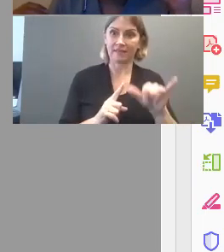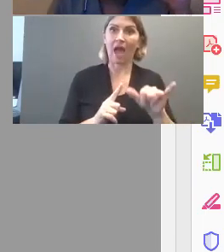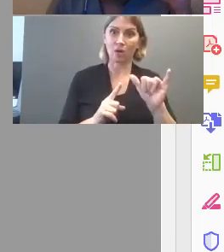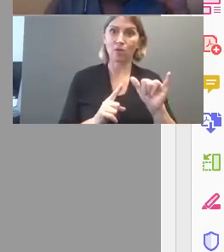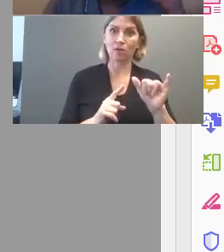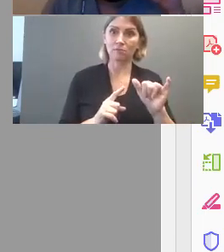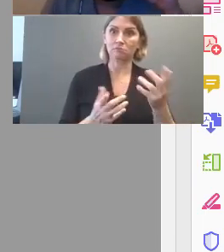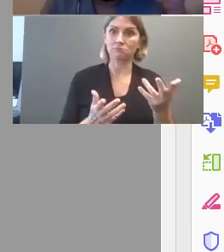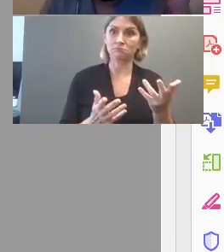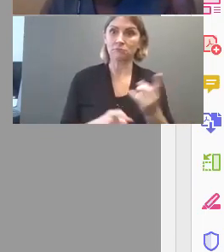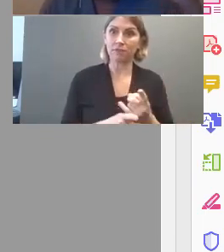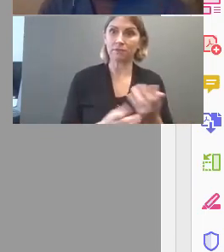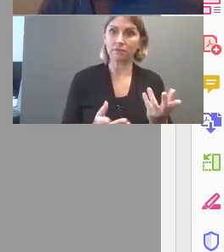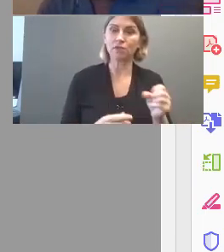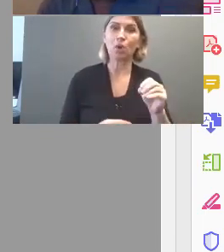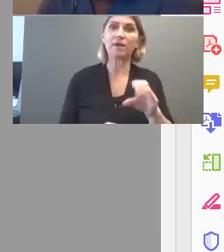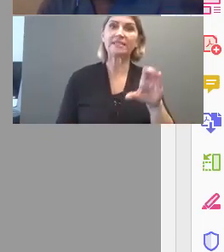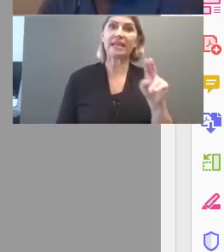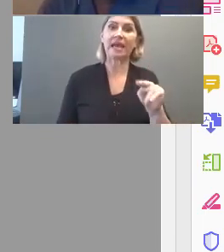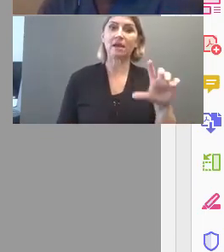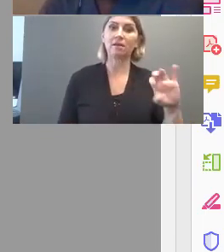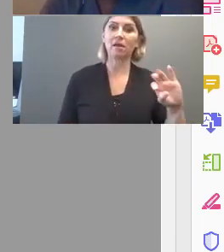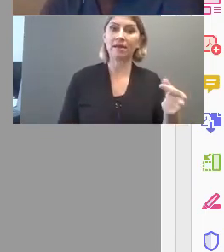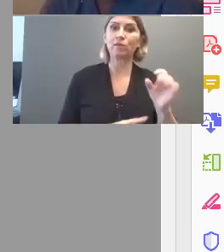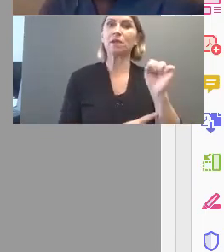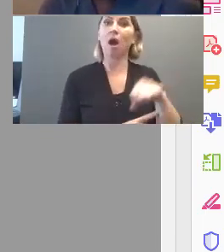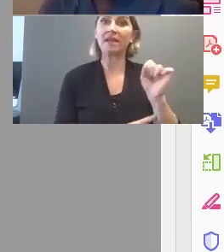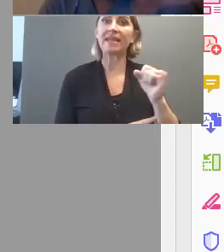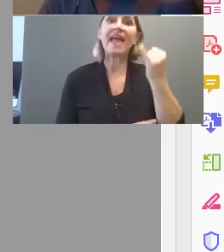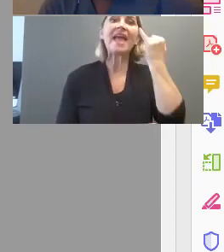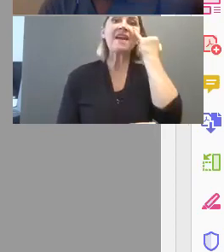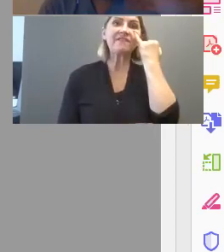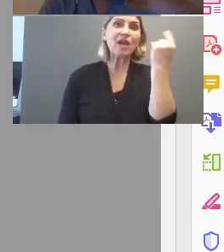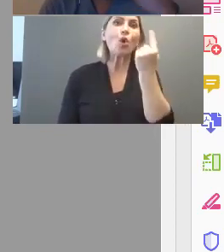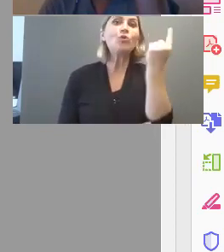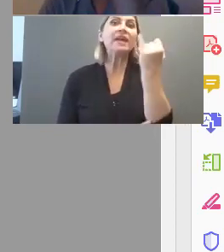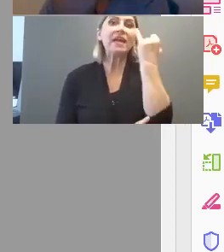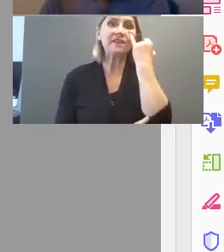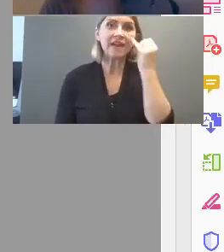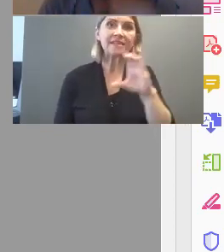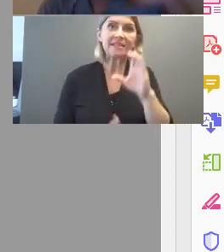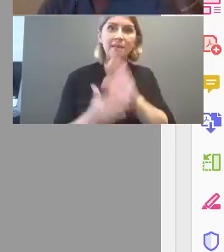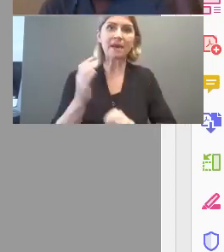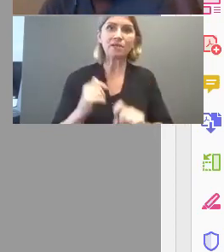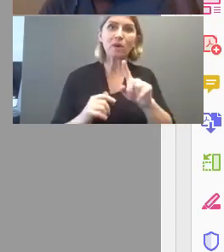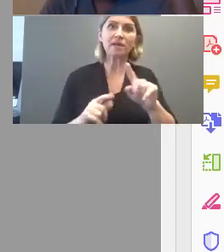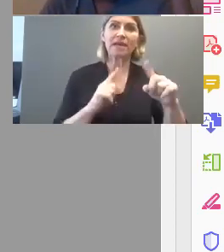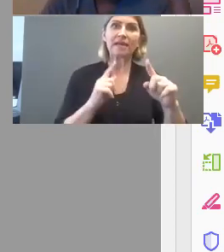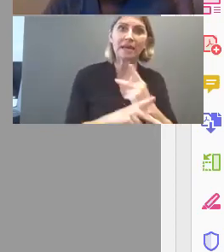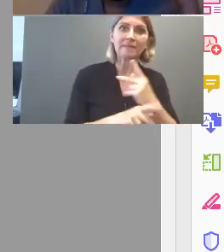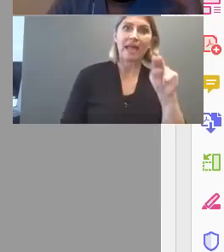subtracting something from it, right? So Cn log n would dominate if and only if C minus 1 times n is